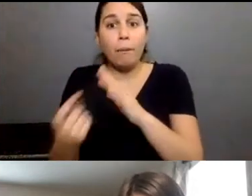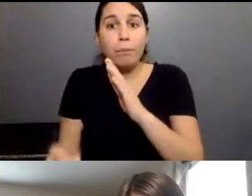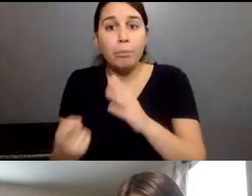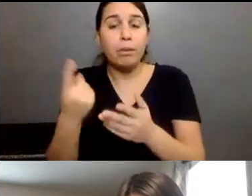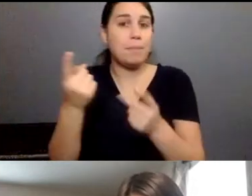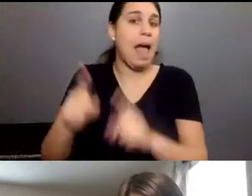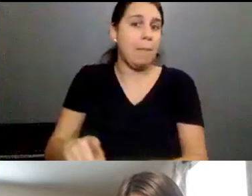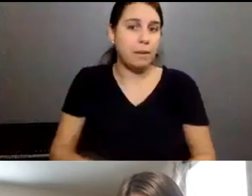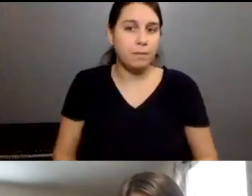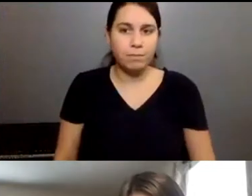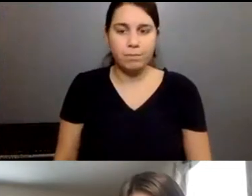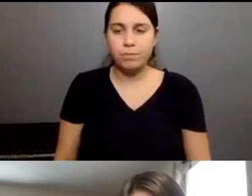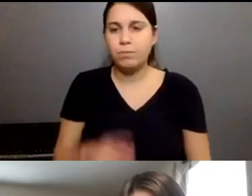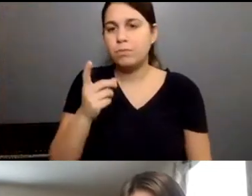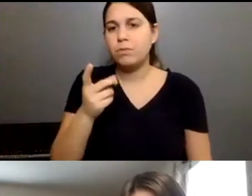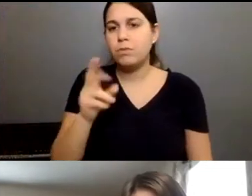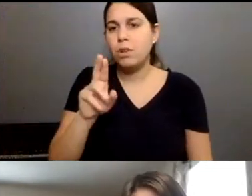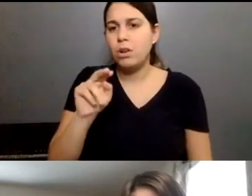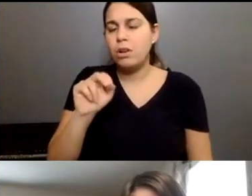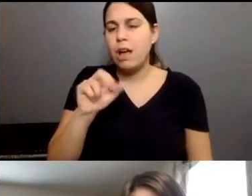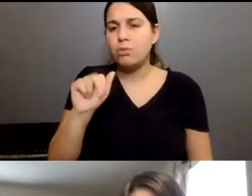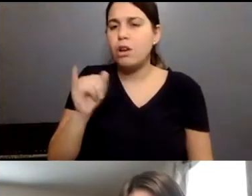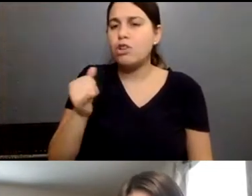Thank you. Jim Wallace is asking about any specific